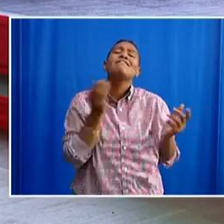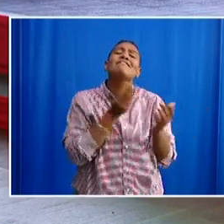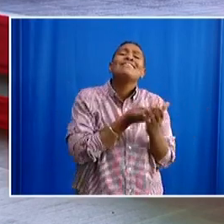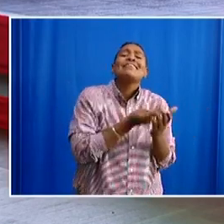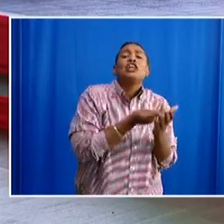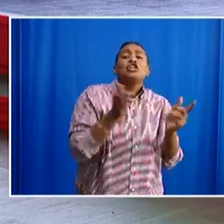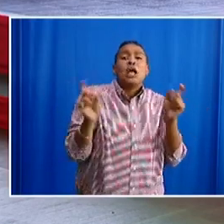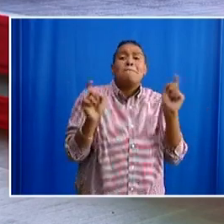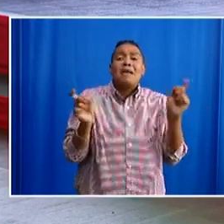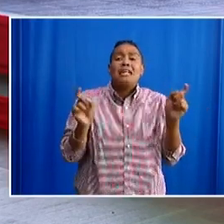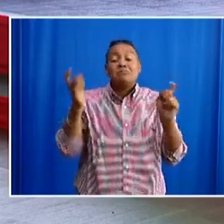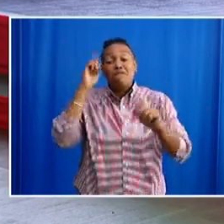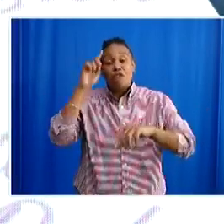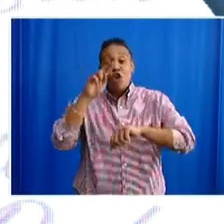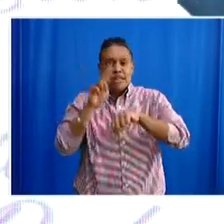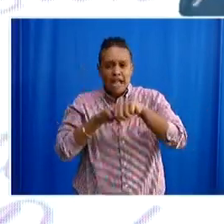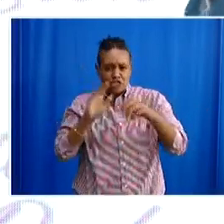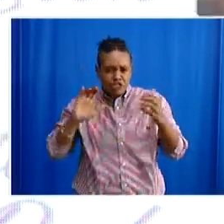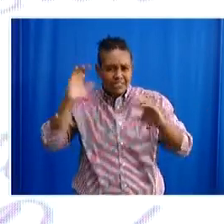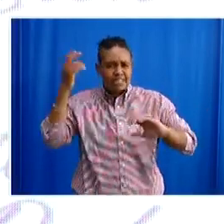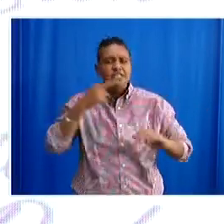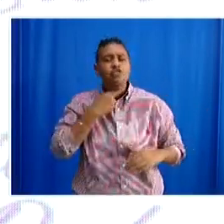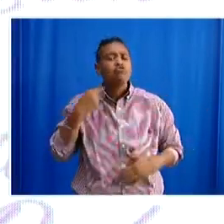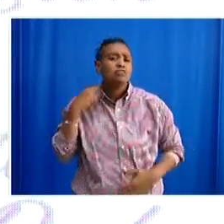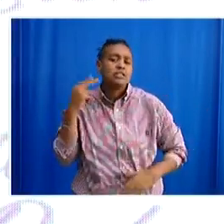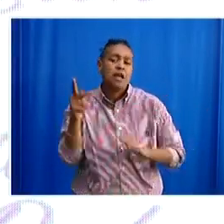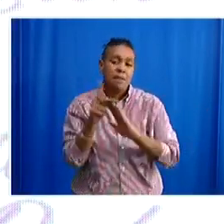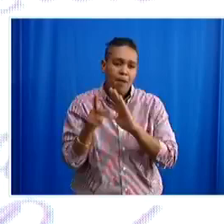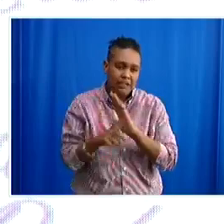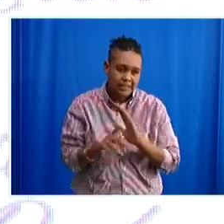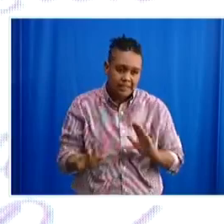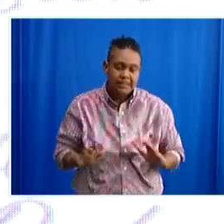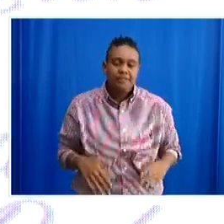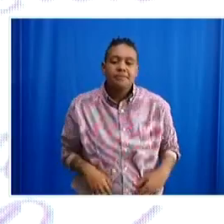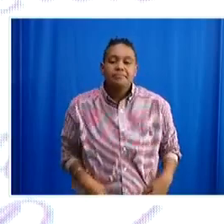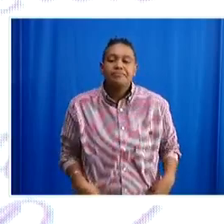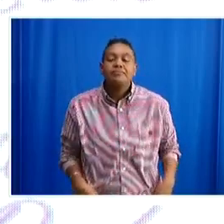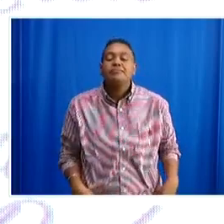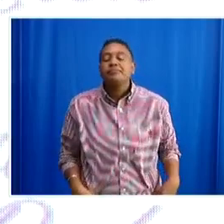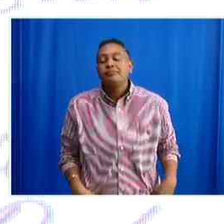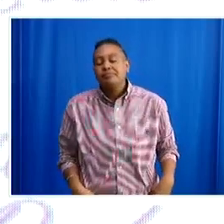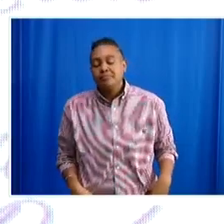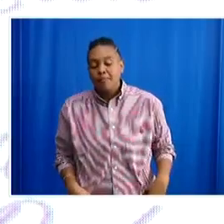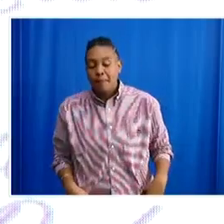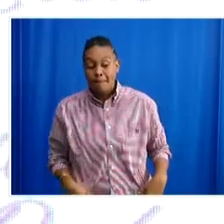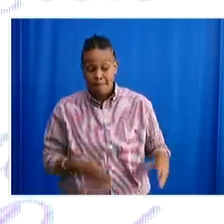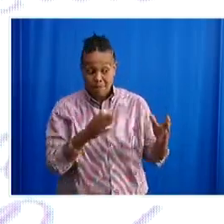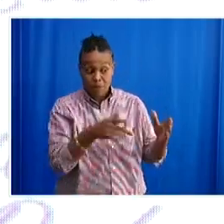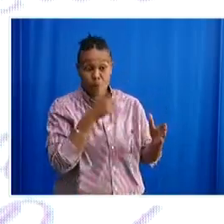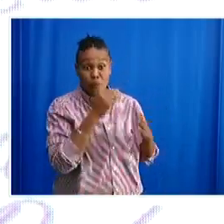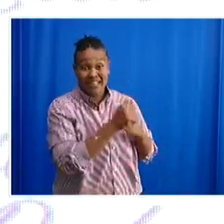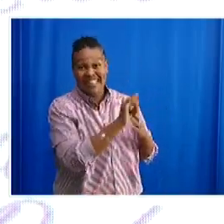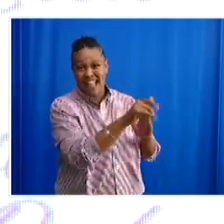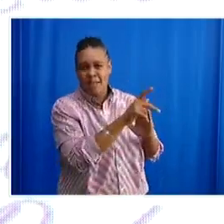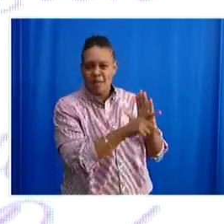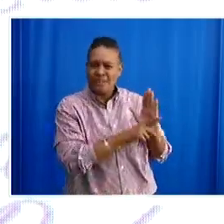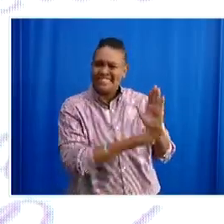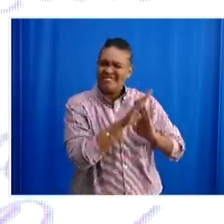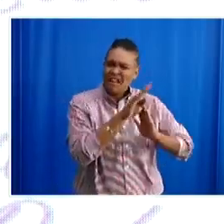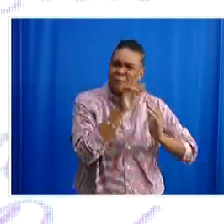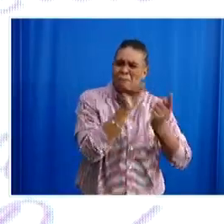financial management for natural disaster risk policy. And the persons who are leading that policy development have met